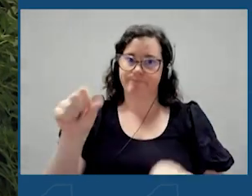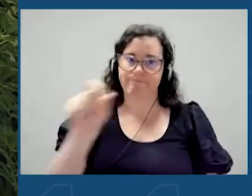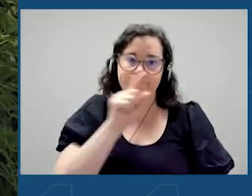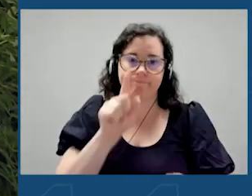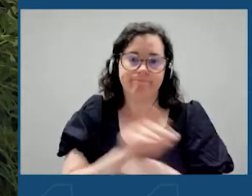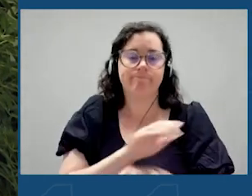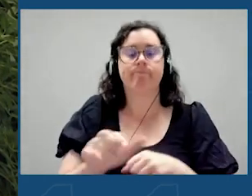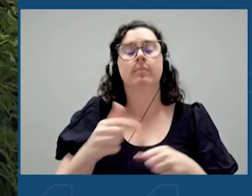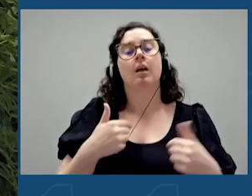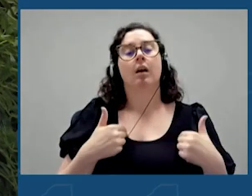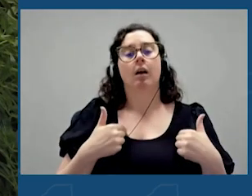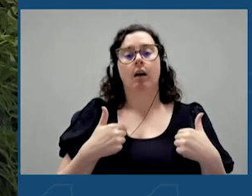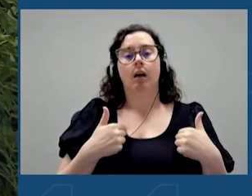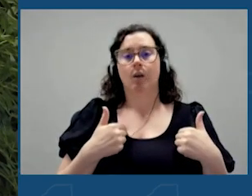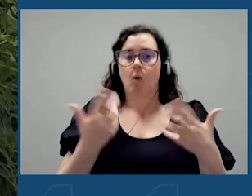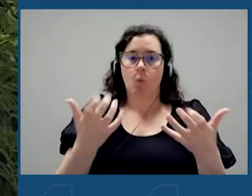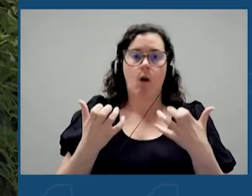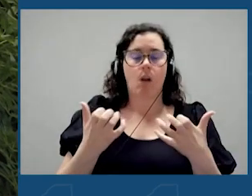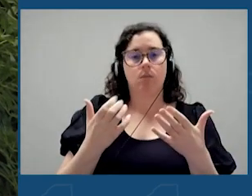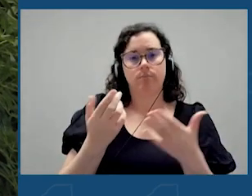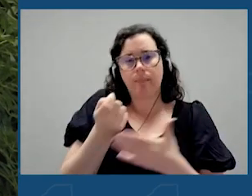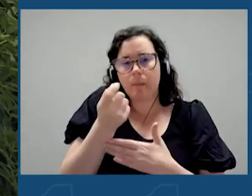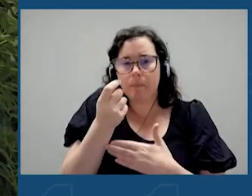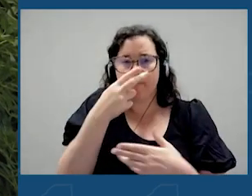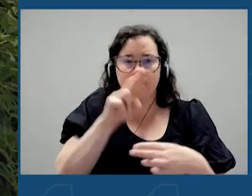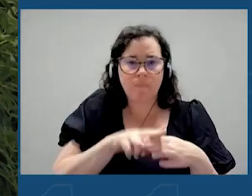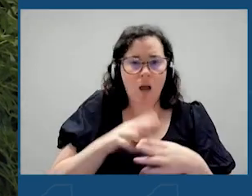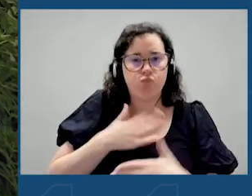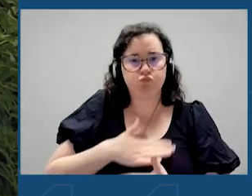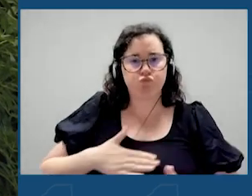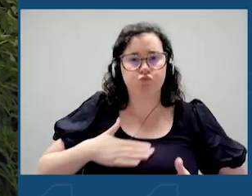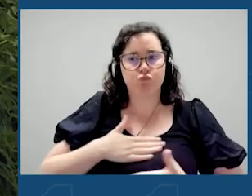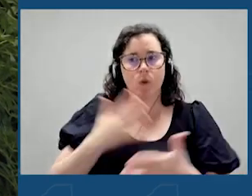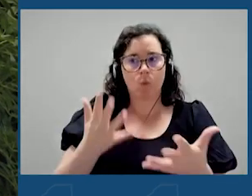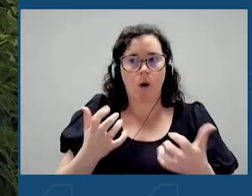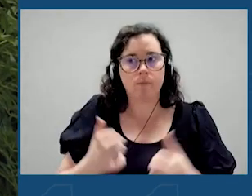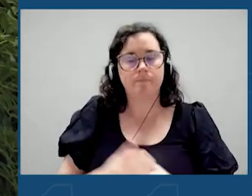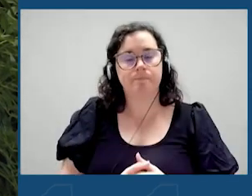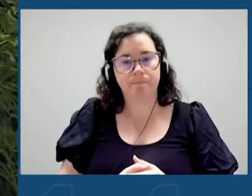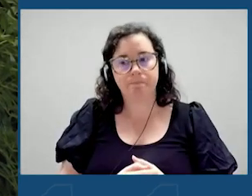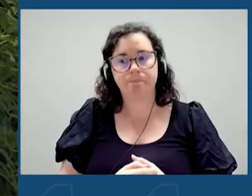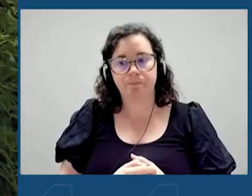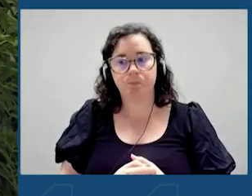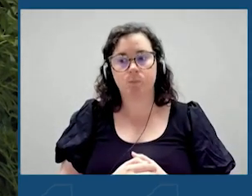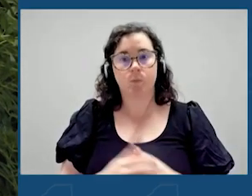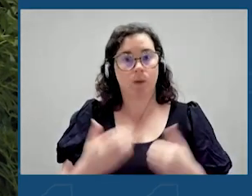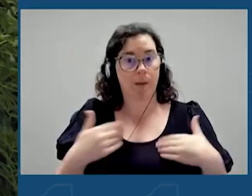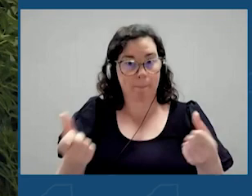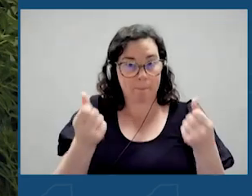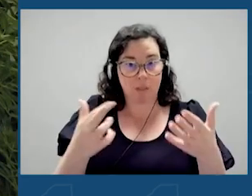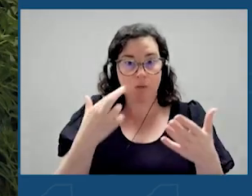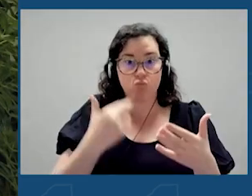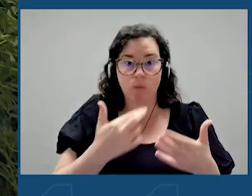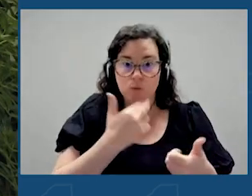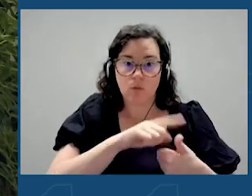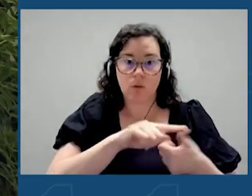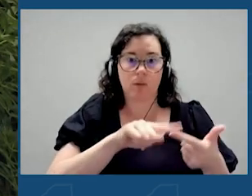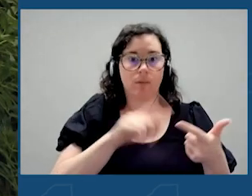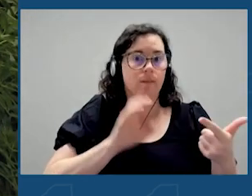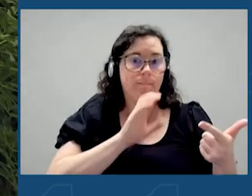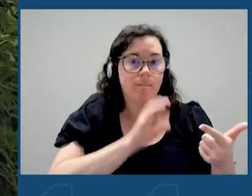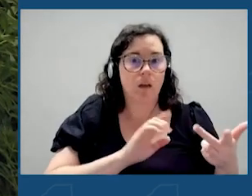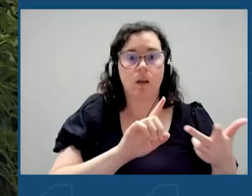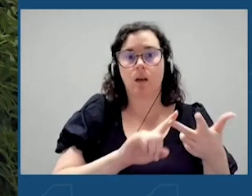We're also trying to create a little fun. We like to have a little fun. So we have a number of restaurants, cafes. We're hoping to do an